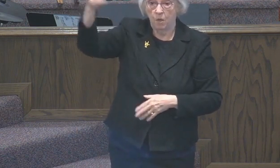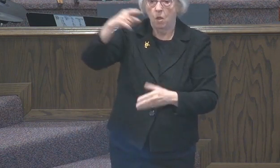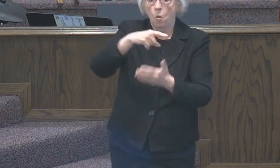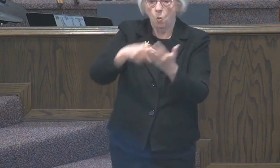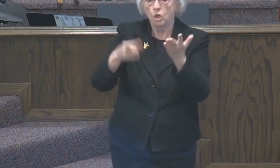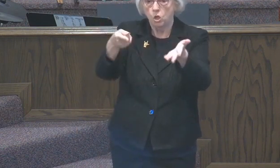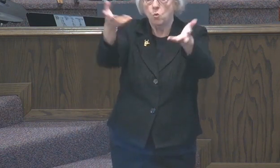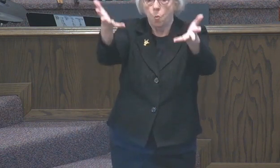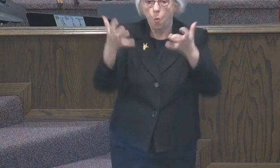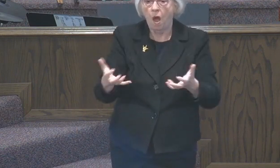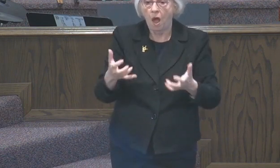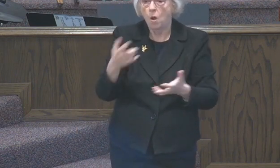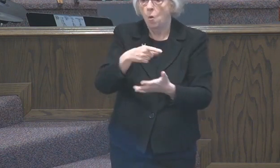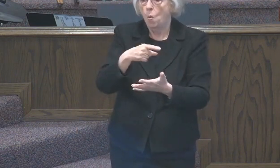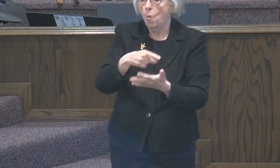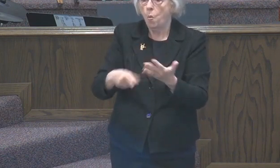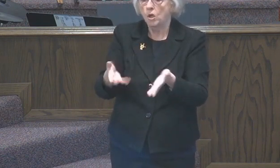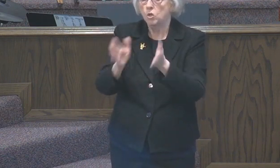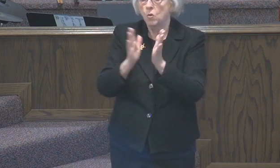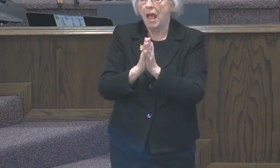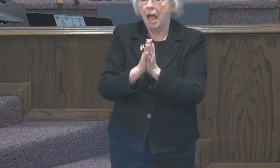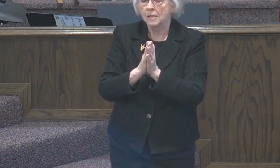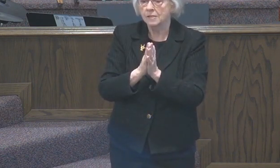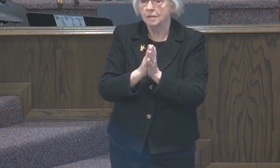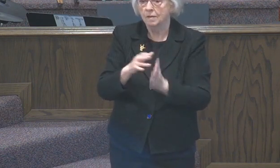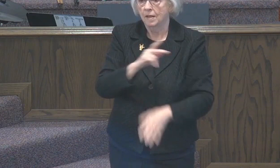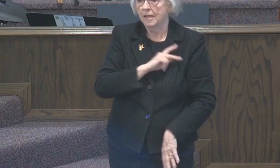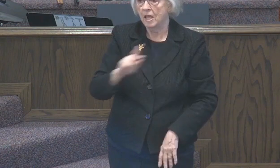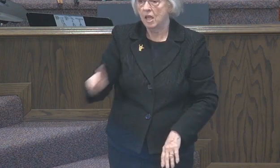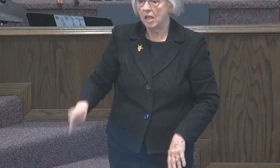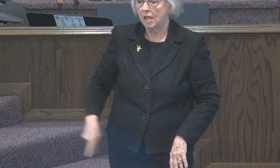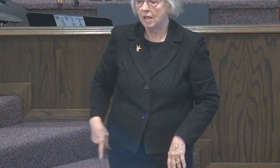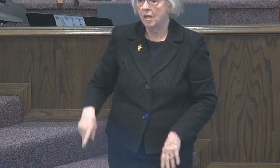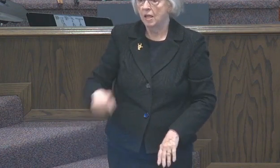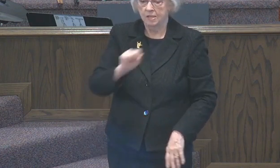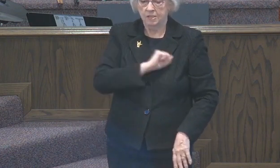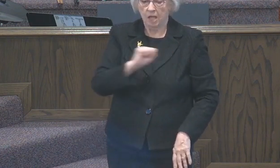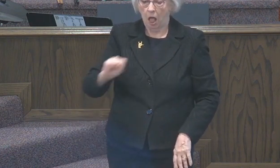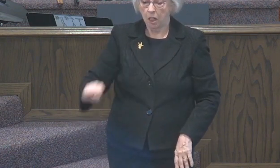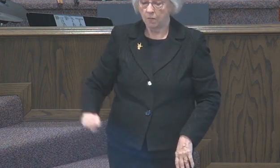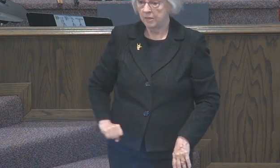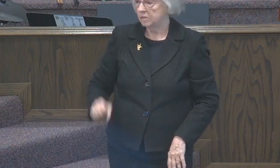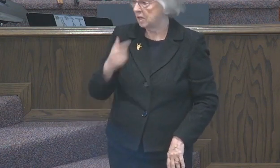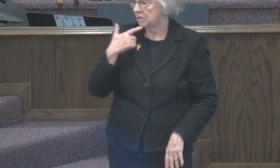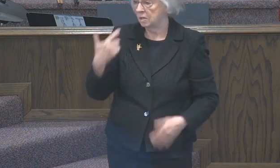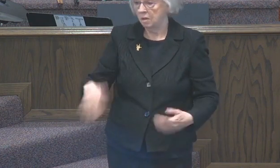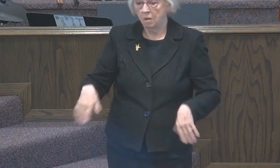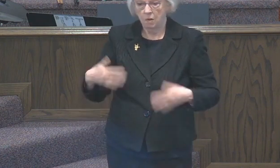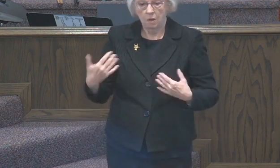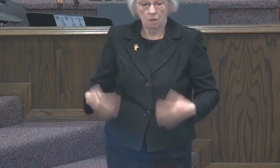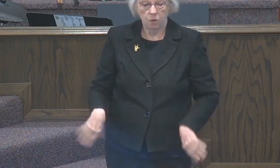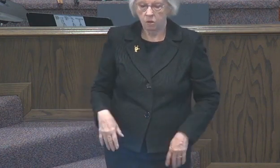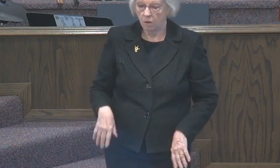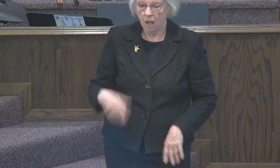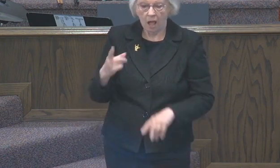for? 1 Kings chapter 3, verse 7 and 8 said, Solomon said, I can't do this, God. I don't know